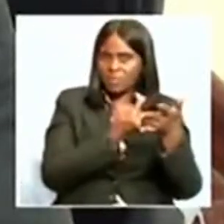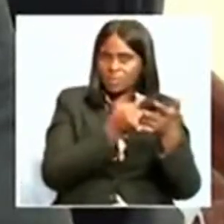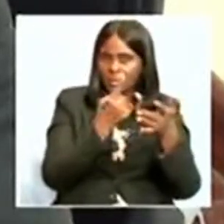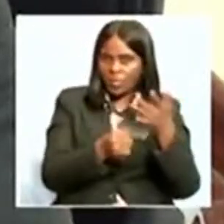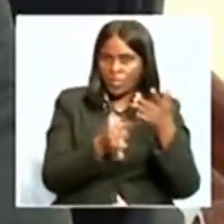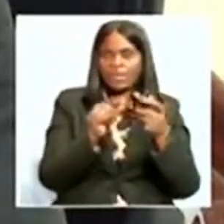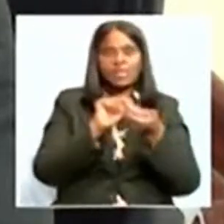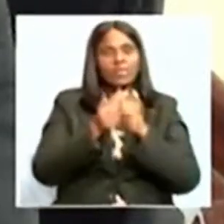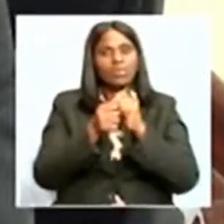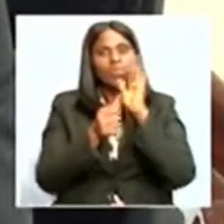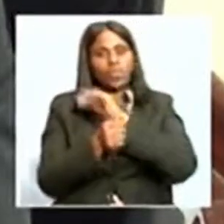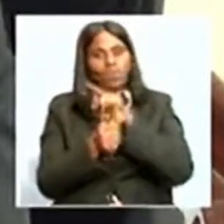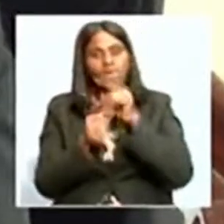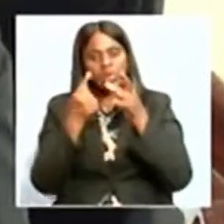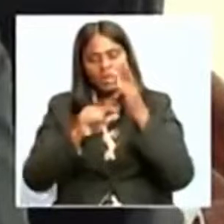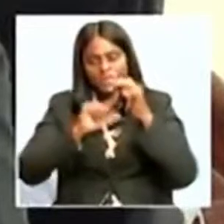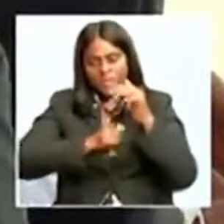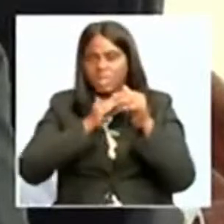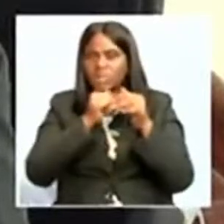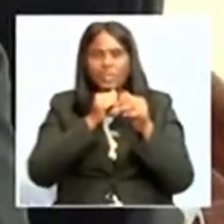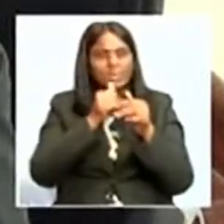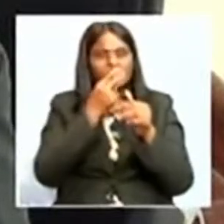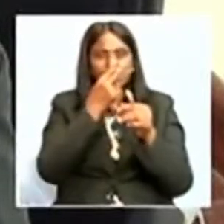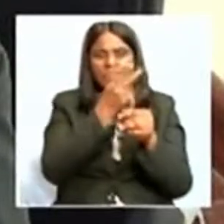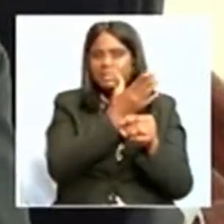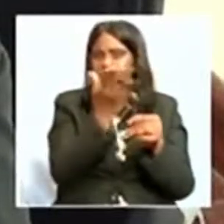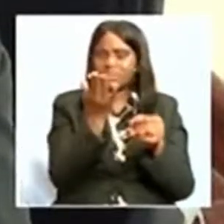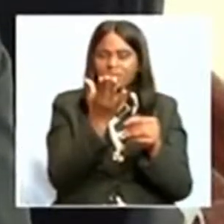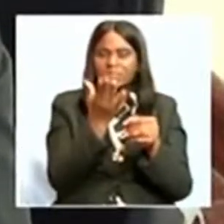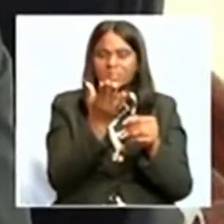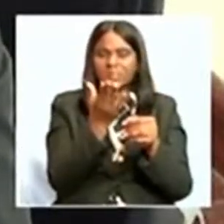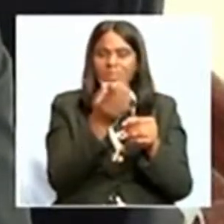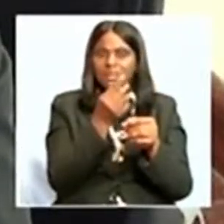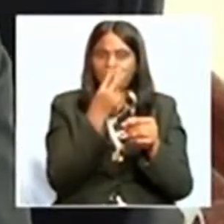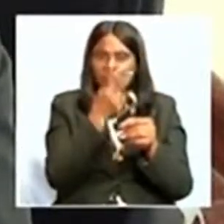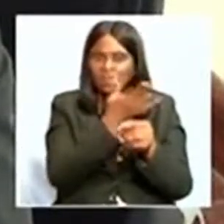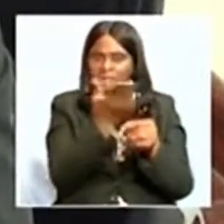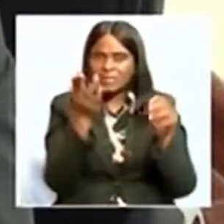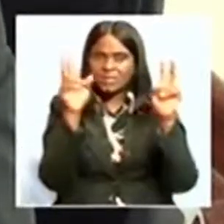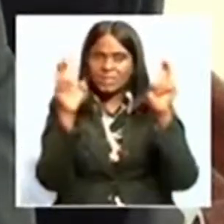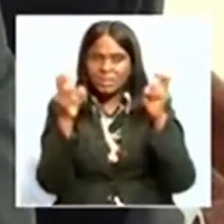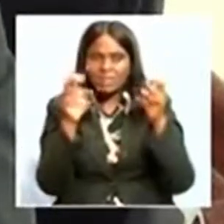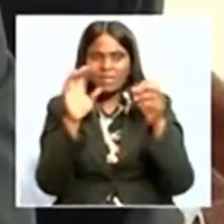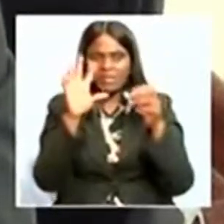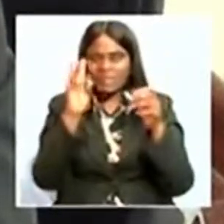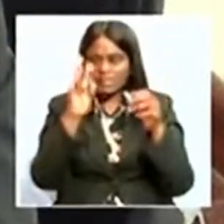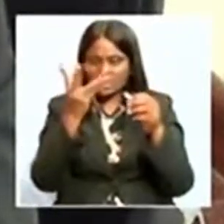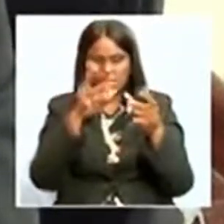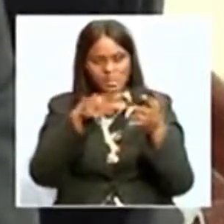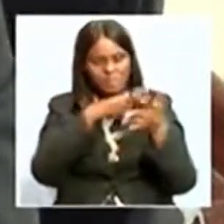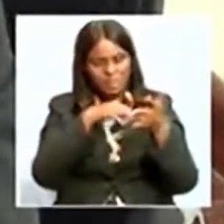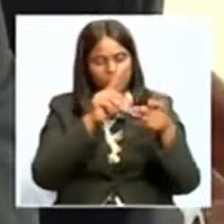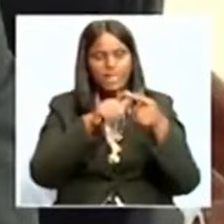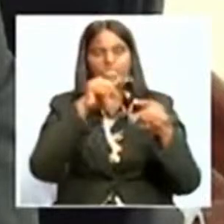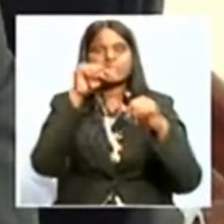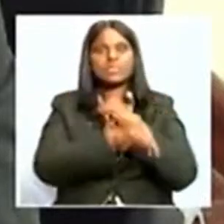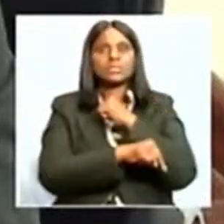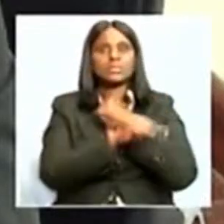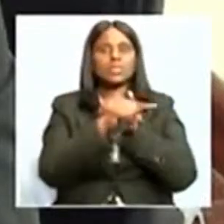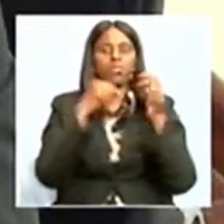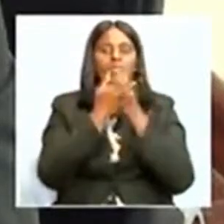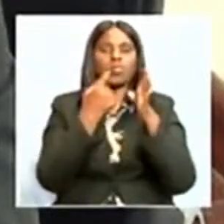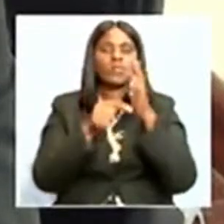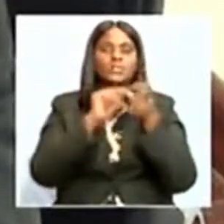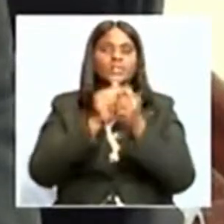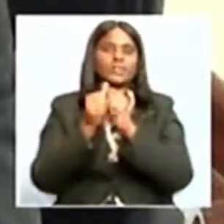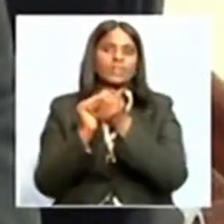been amended. Okay. So we're not going to see the Okay. the title of 6th schedule, but it's the content of the schedule that's being